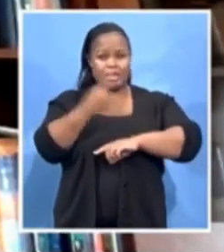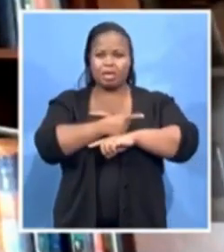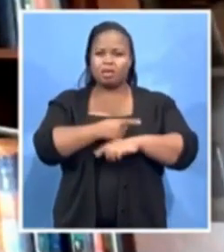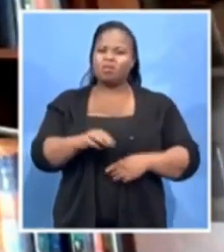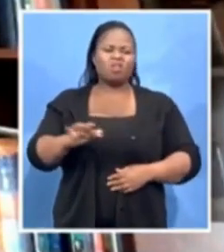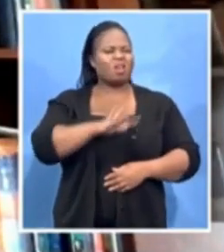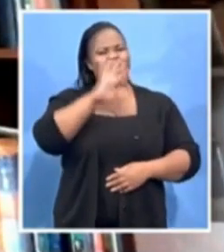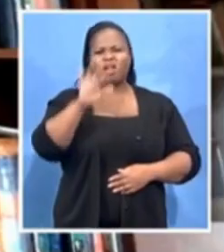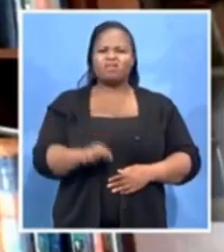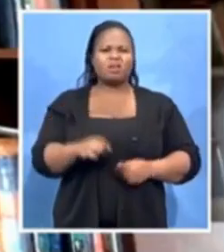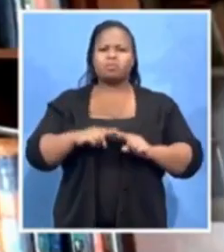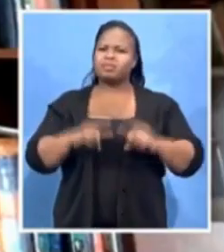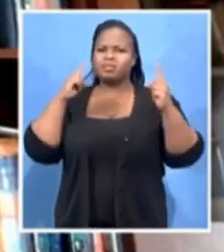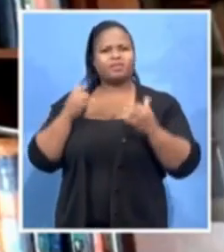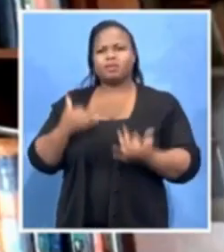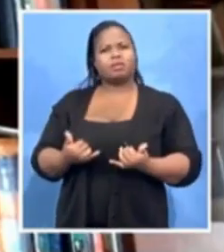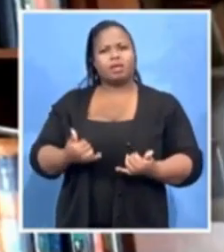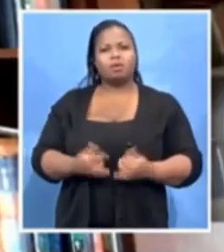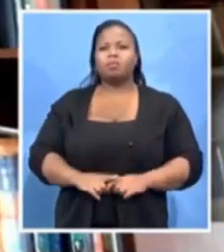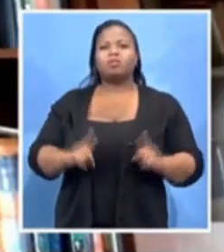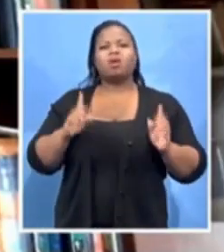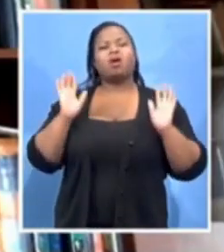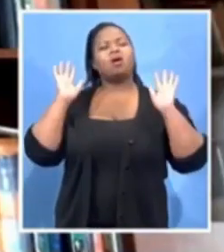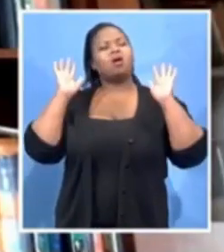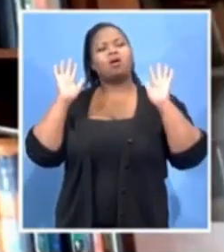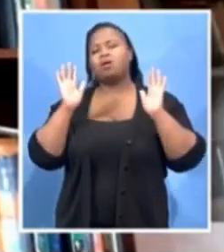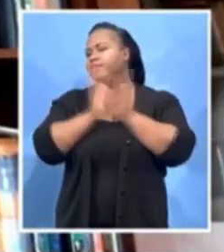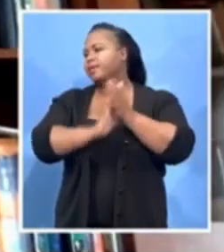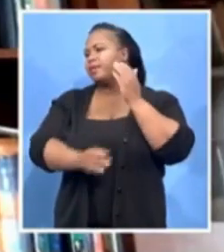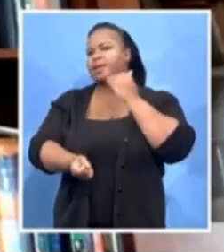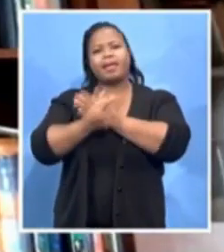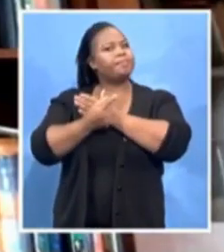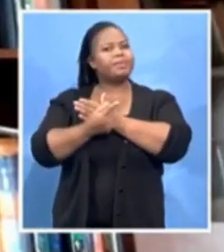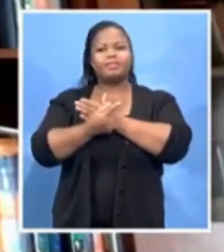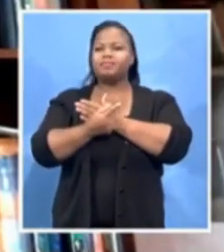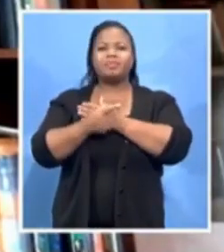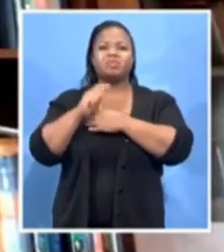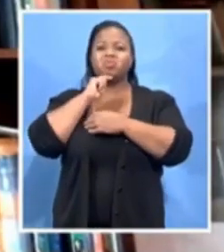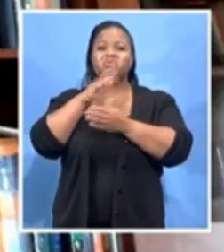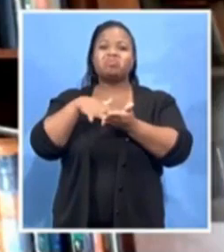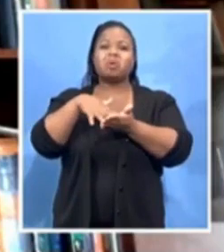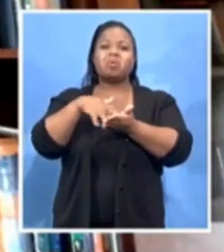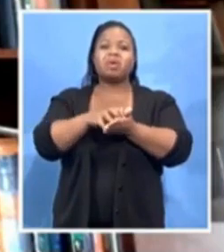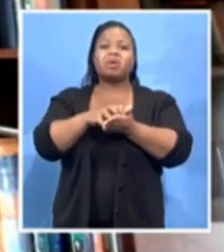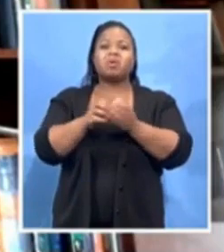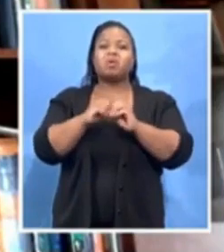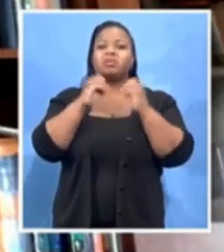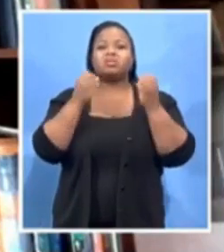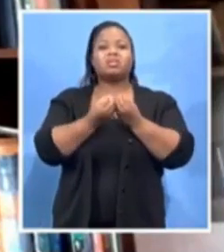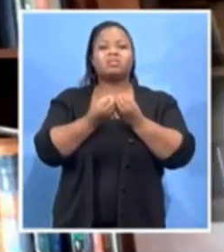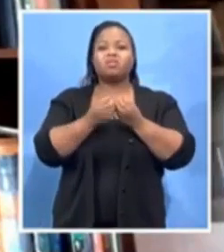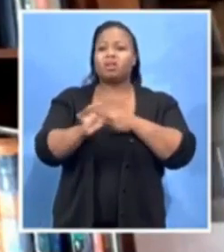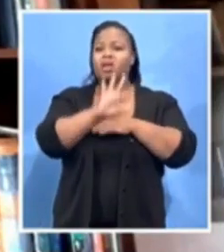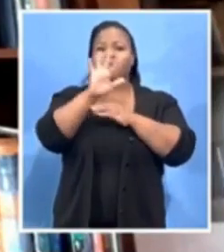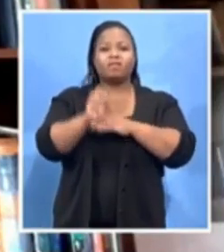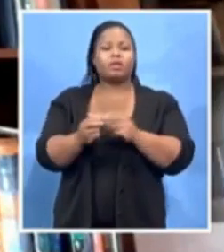But lo and behold, we ended up with a weak Organization of African Unity, whose history we know and